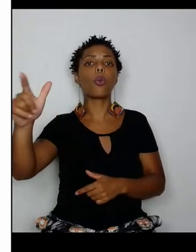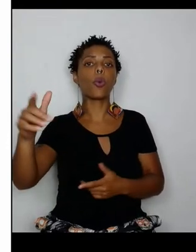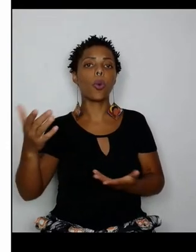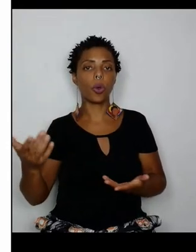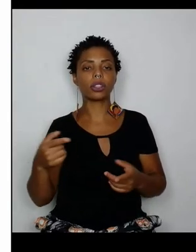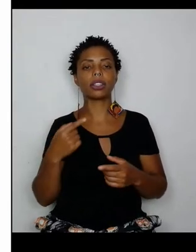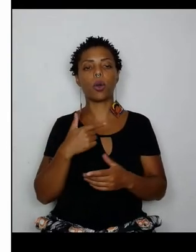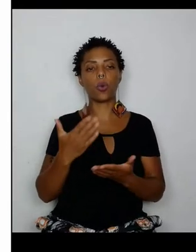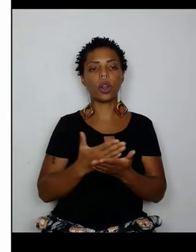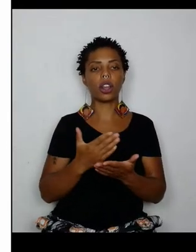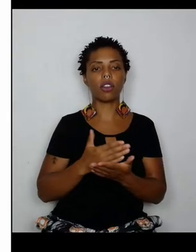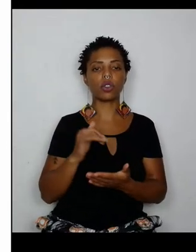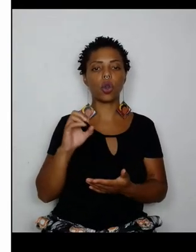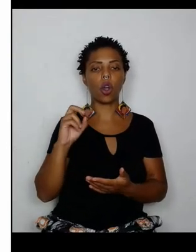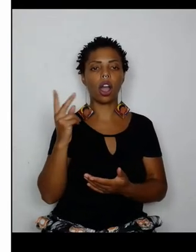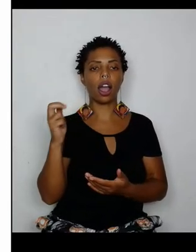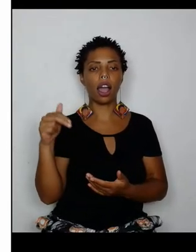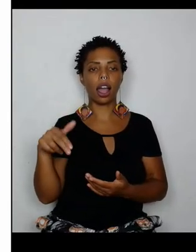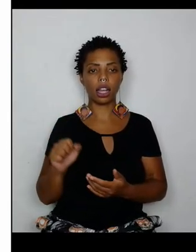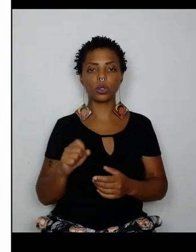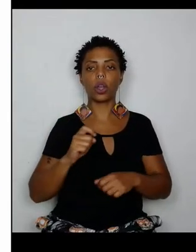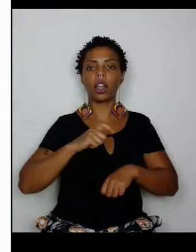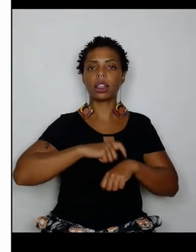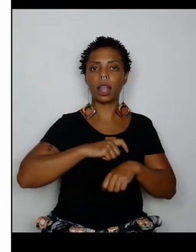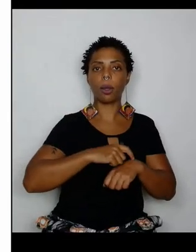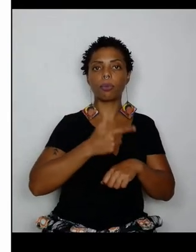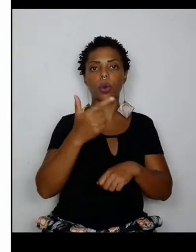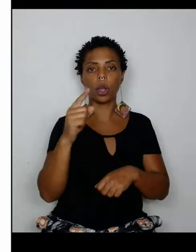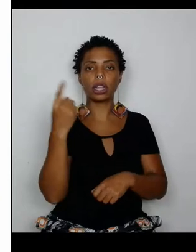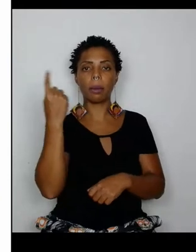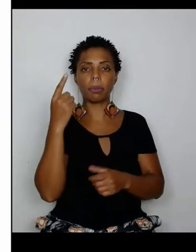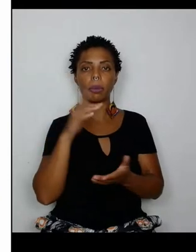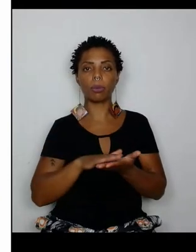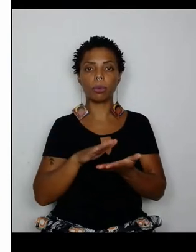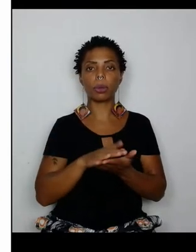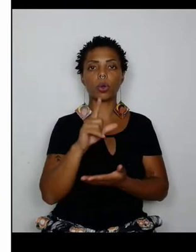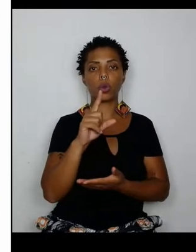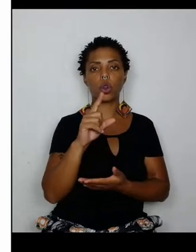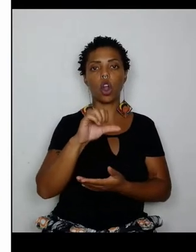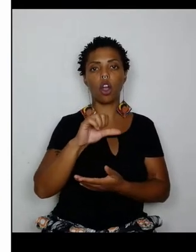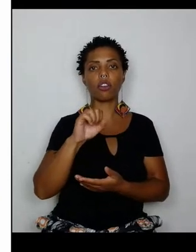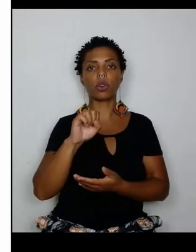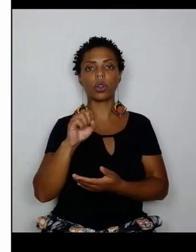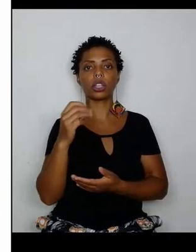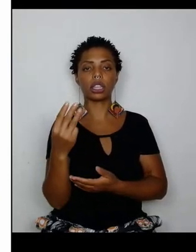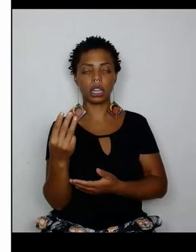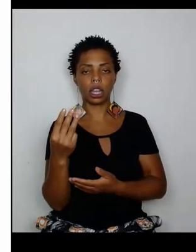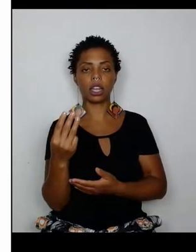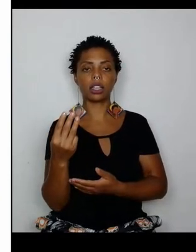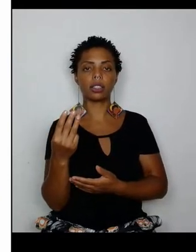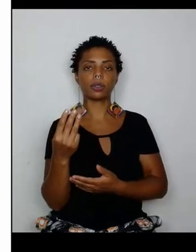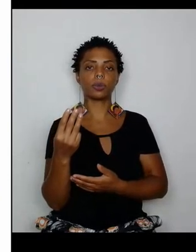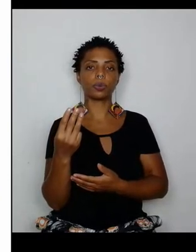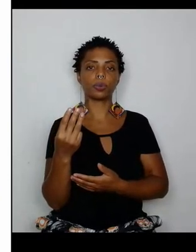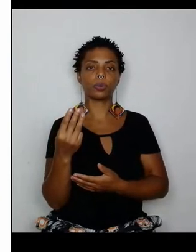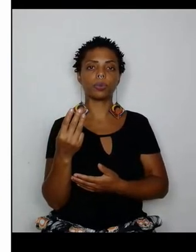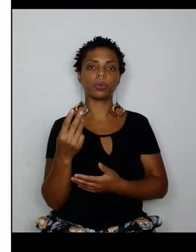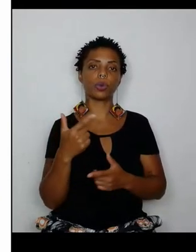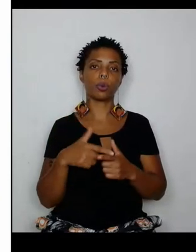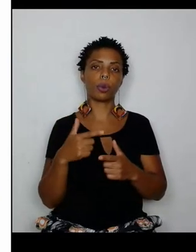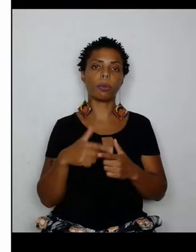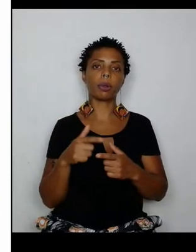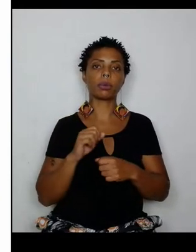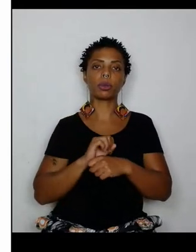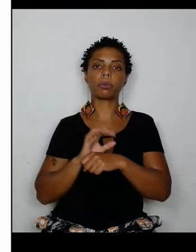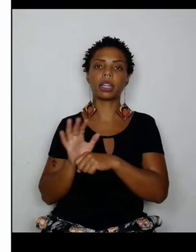first published in 1983. of course the problem with the binary concept of otherness is that it assumes the self as a